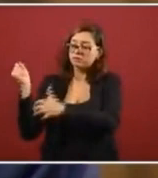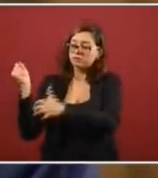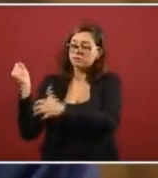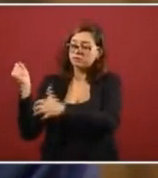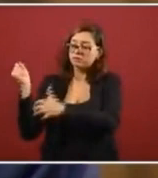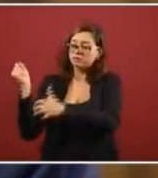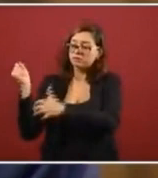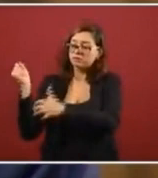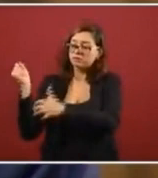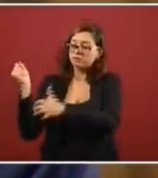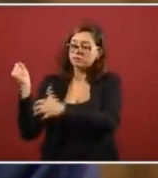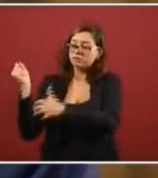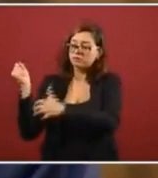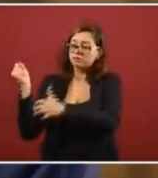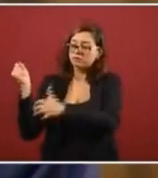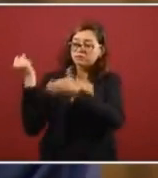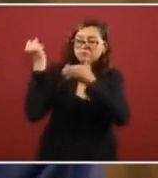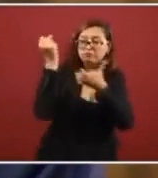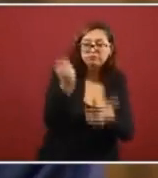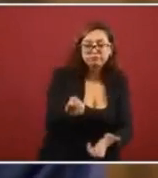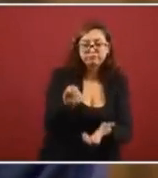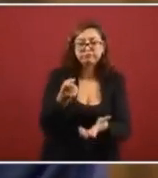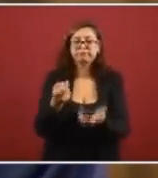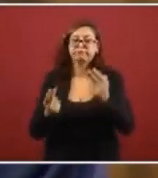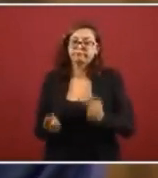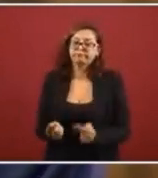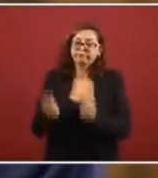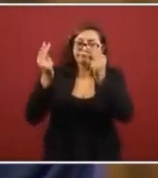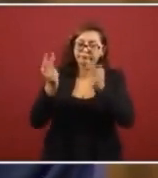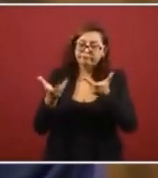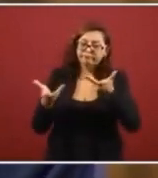investment and the capture of a